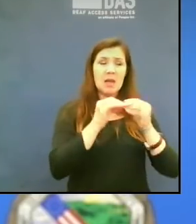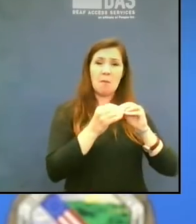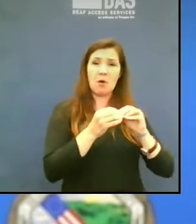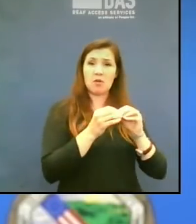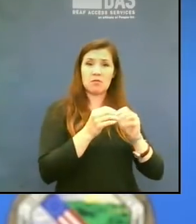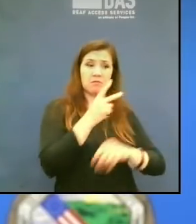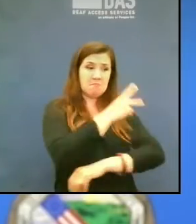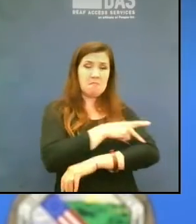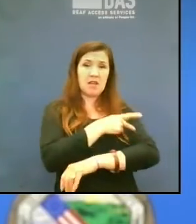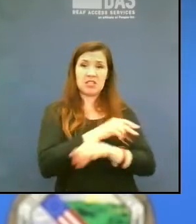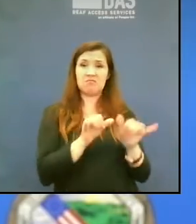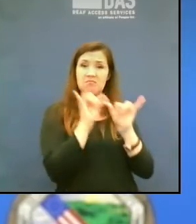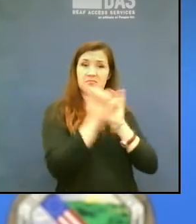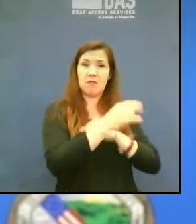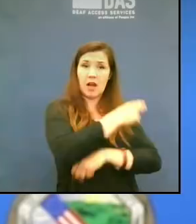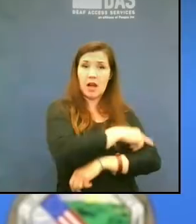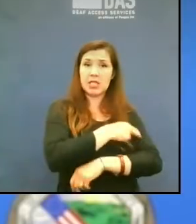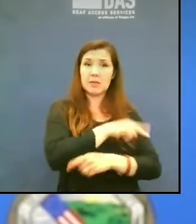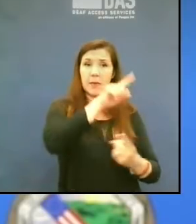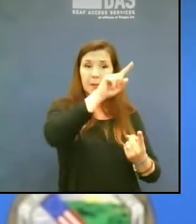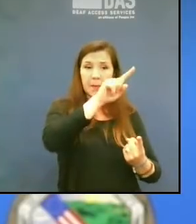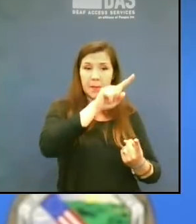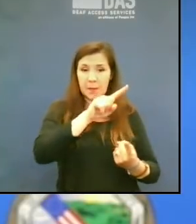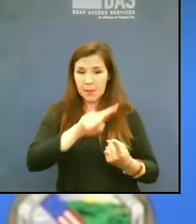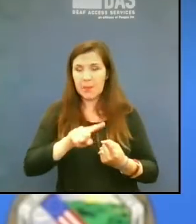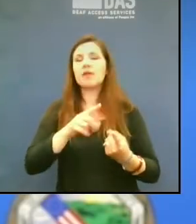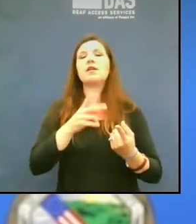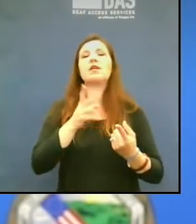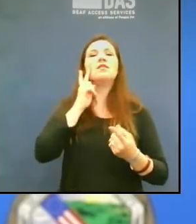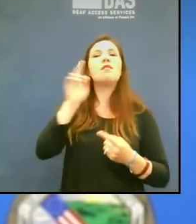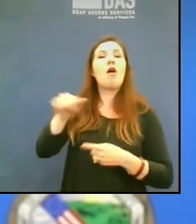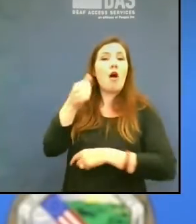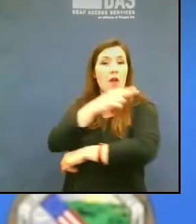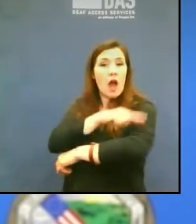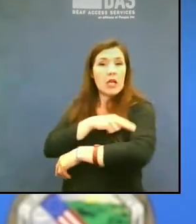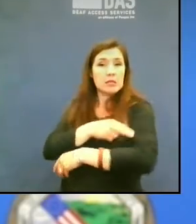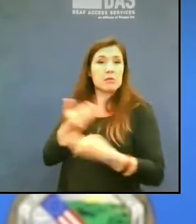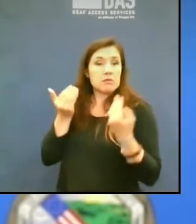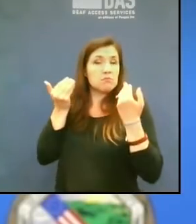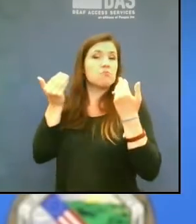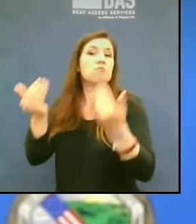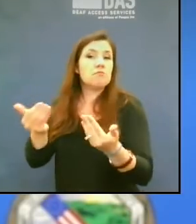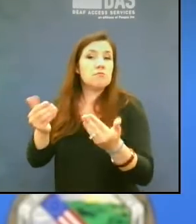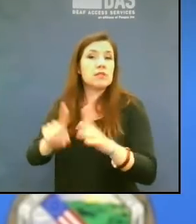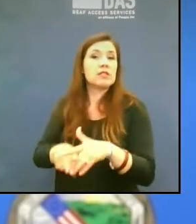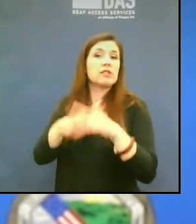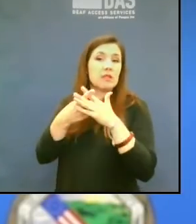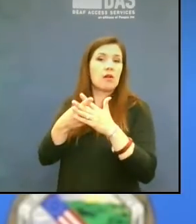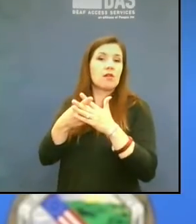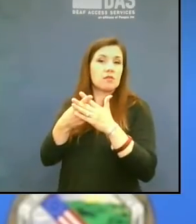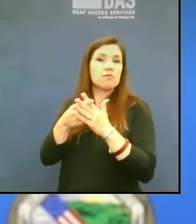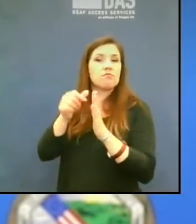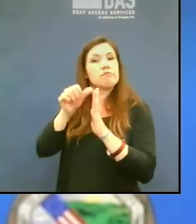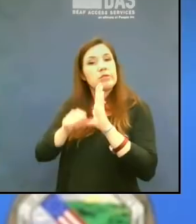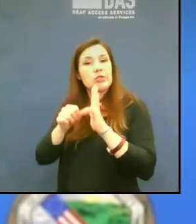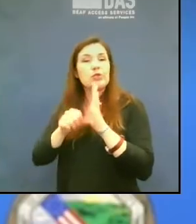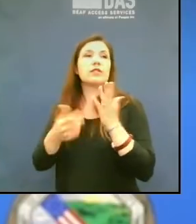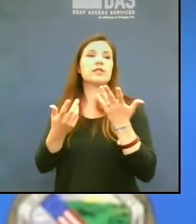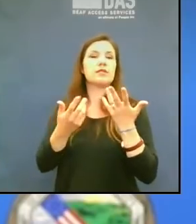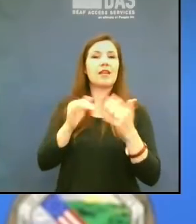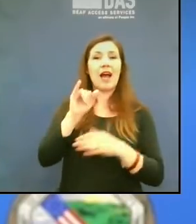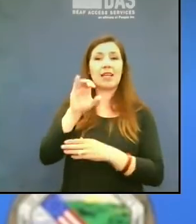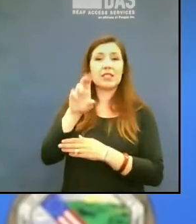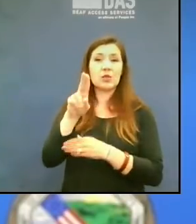go down. In COVID cases, we've seen other hospitals do elective surgeries. Our ICU numbers are still very good, more than